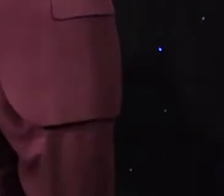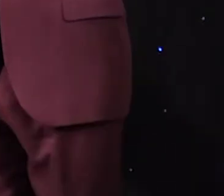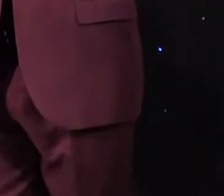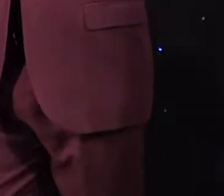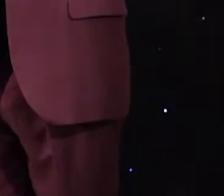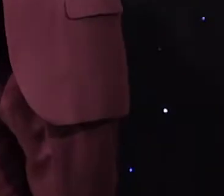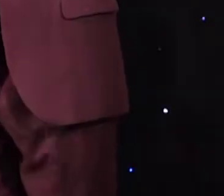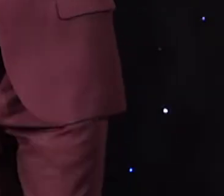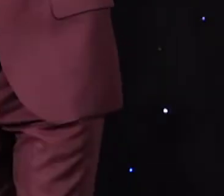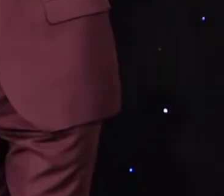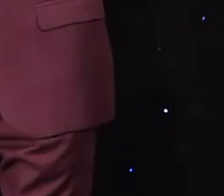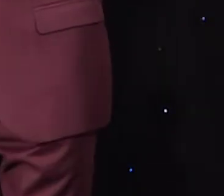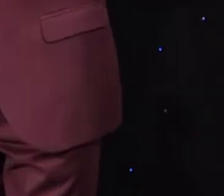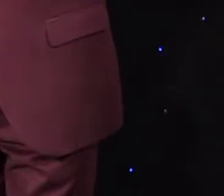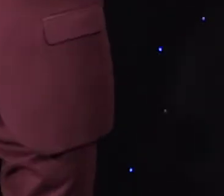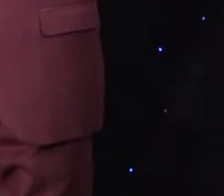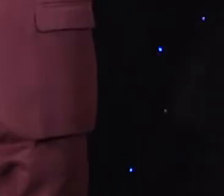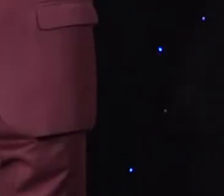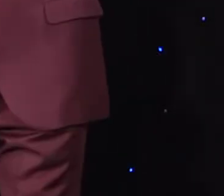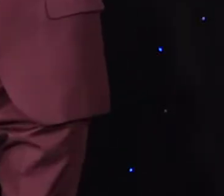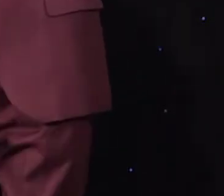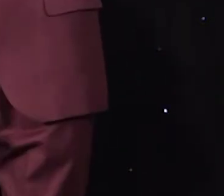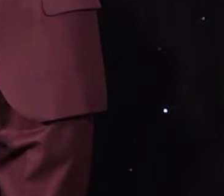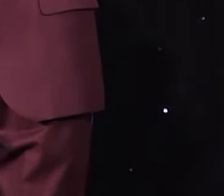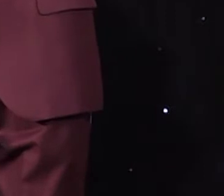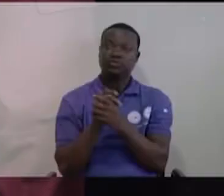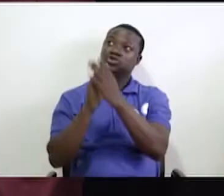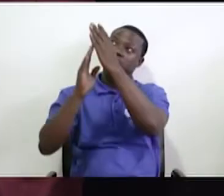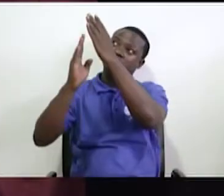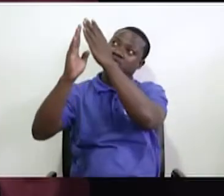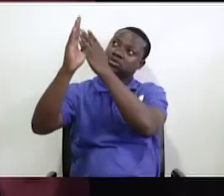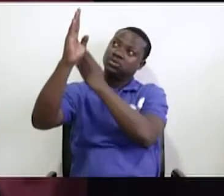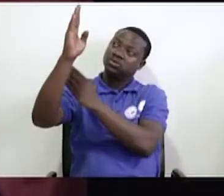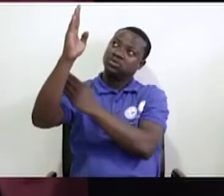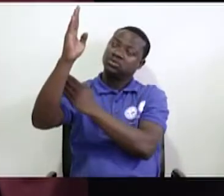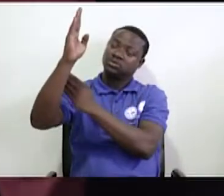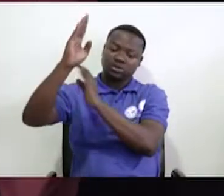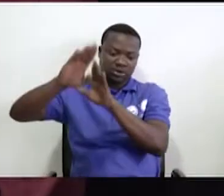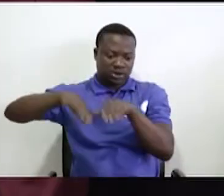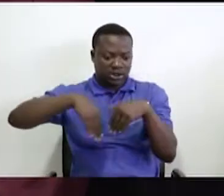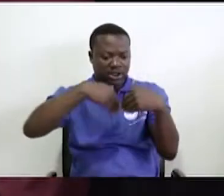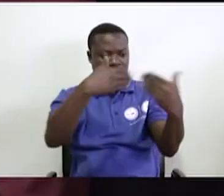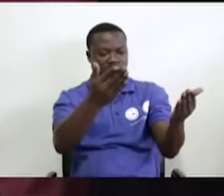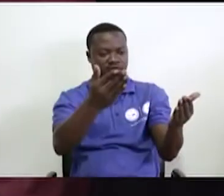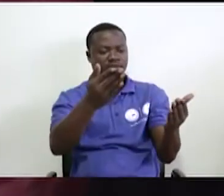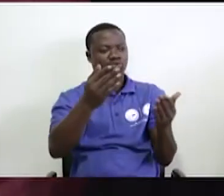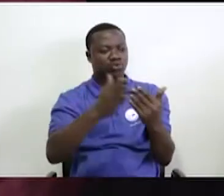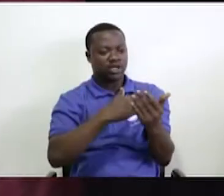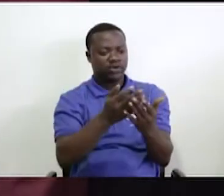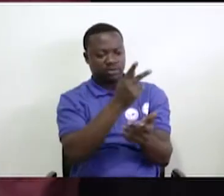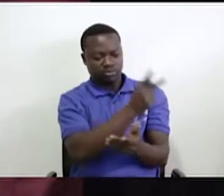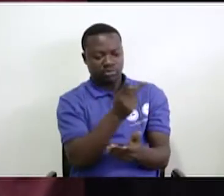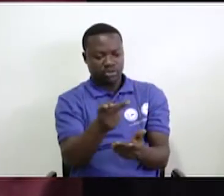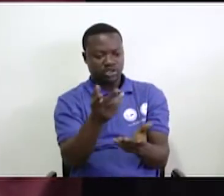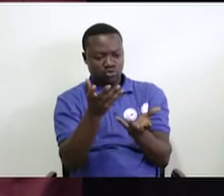where we are also going, God gave him inheritance. And